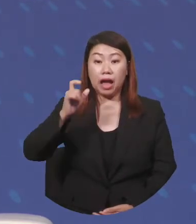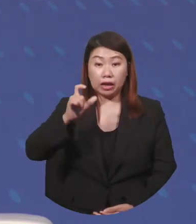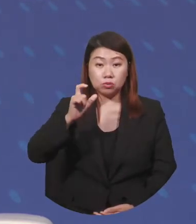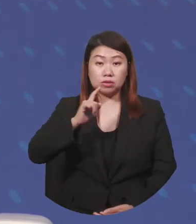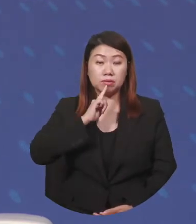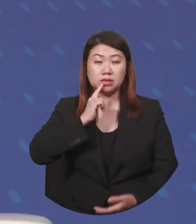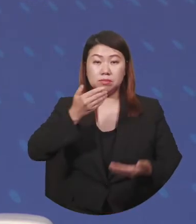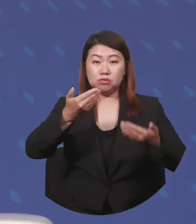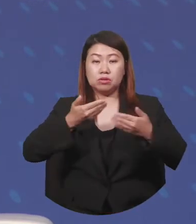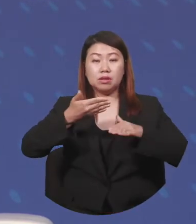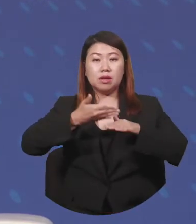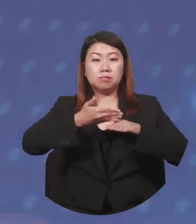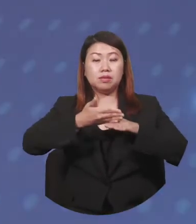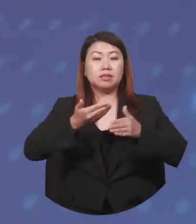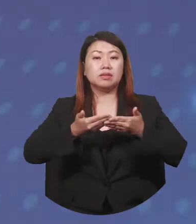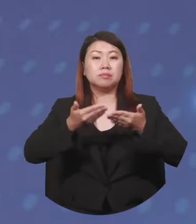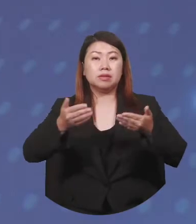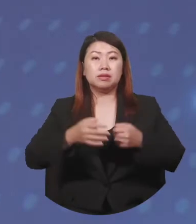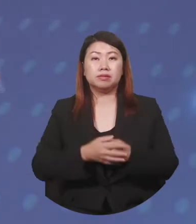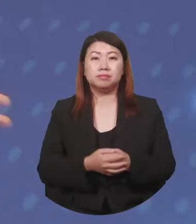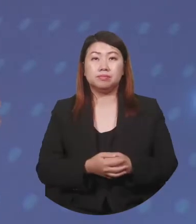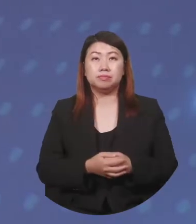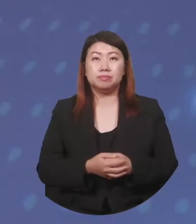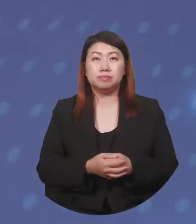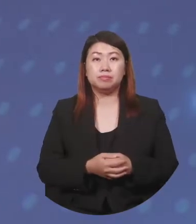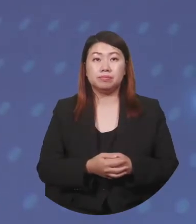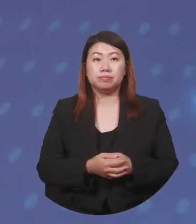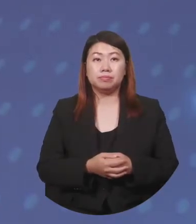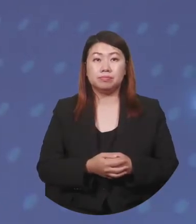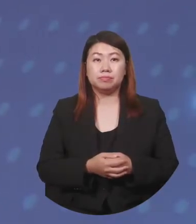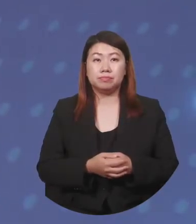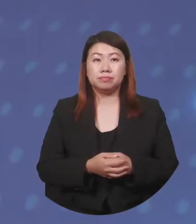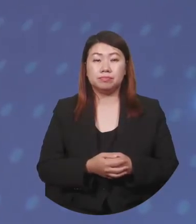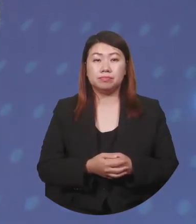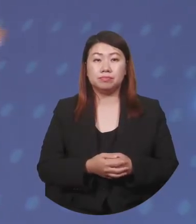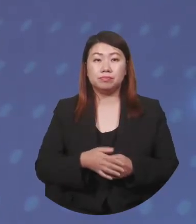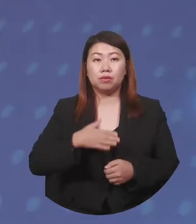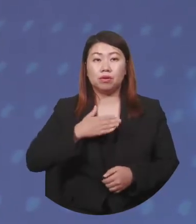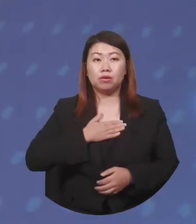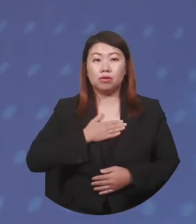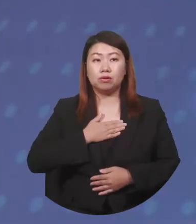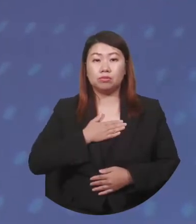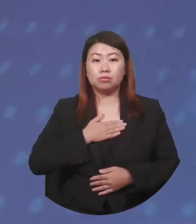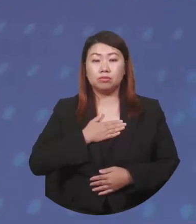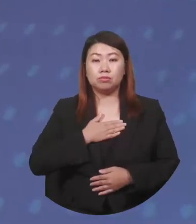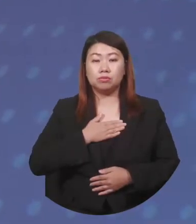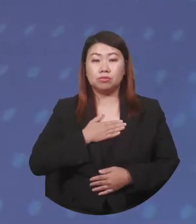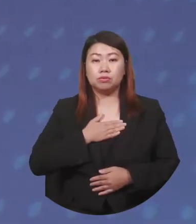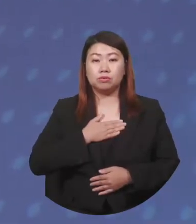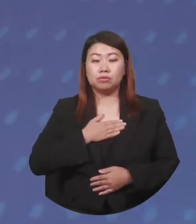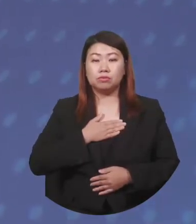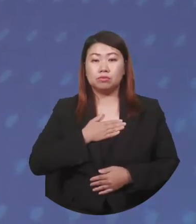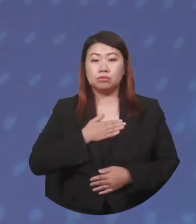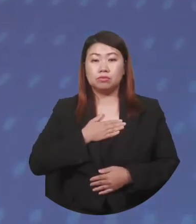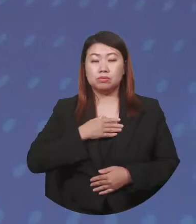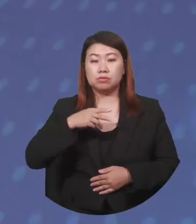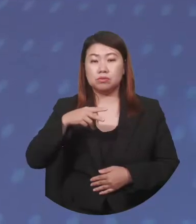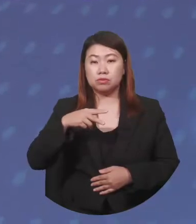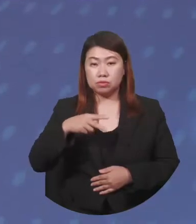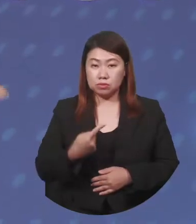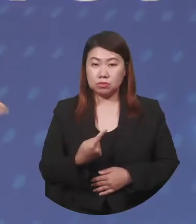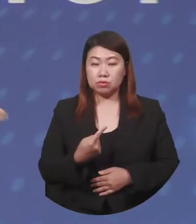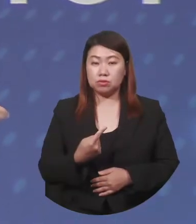Sure. First of all, I completely agree with your outline that the barriers, I jotted it